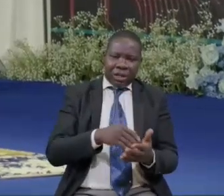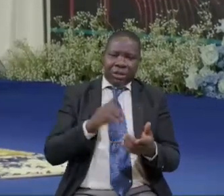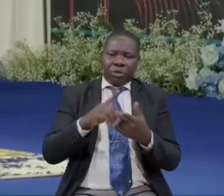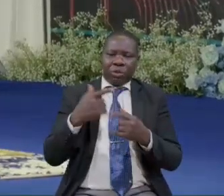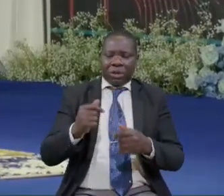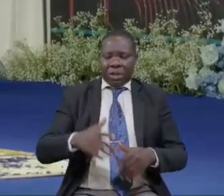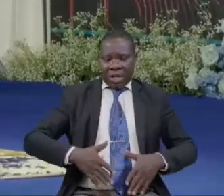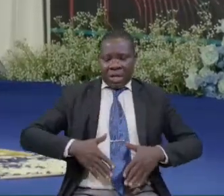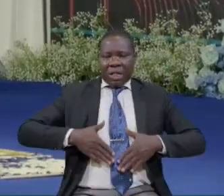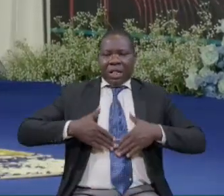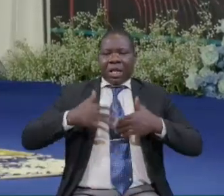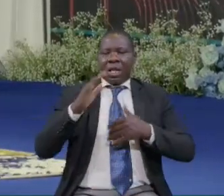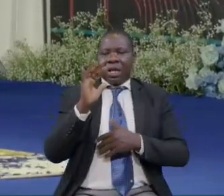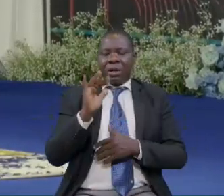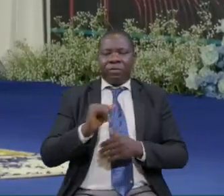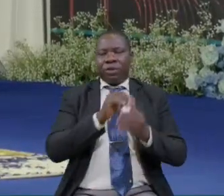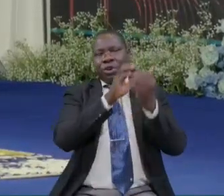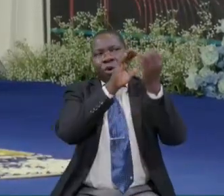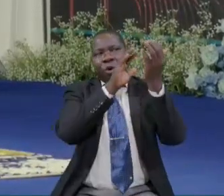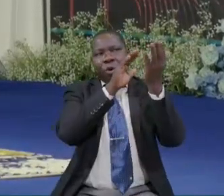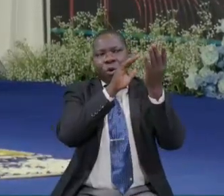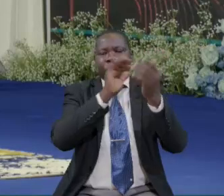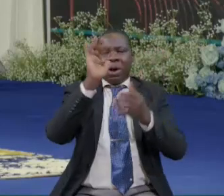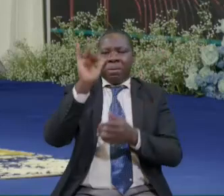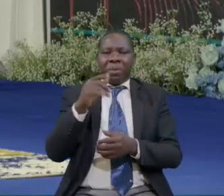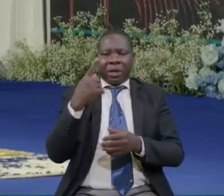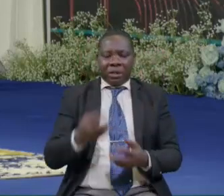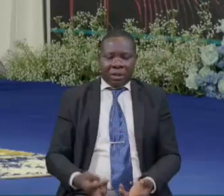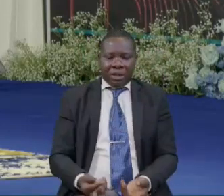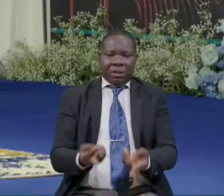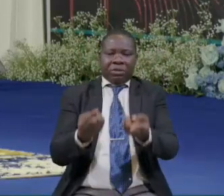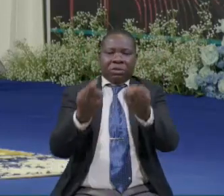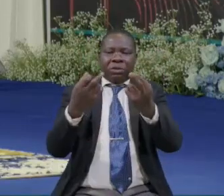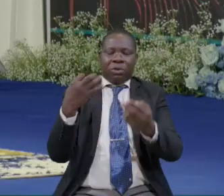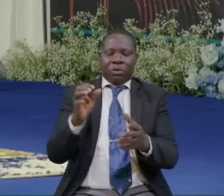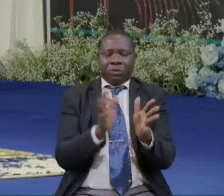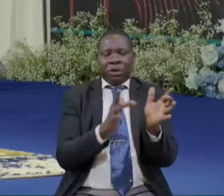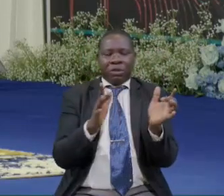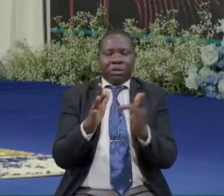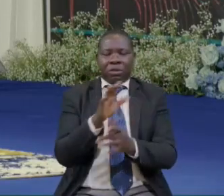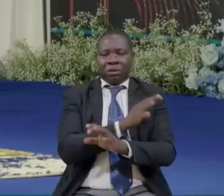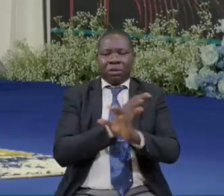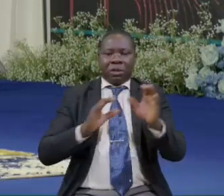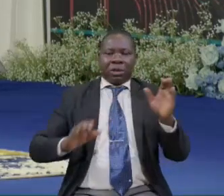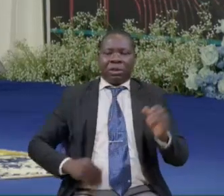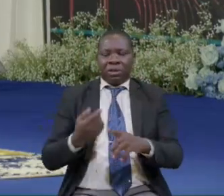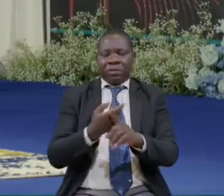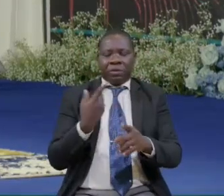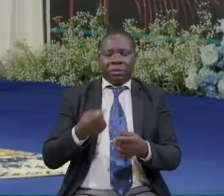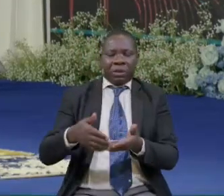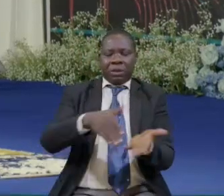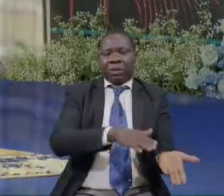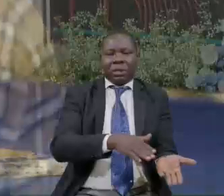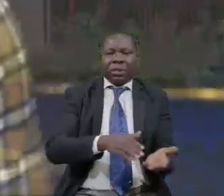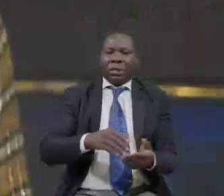hope by the resurrection of Jesus Christ from the dead. He was slain,